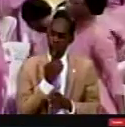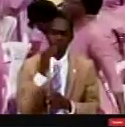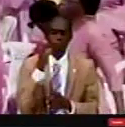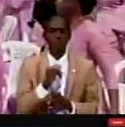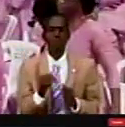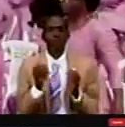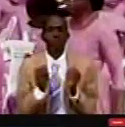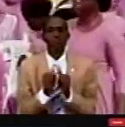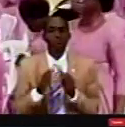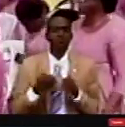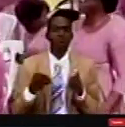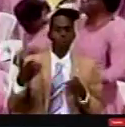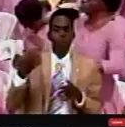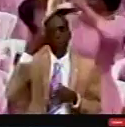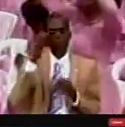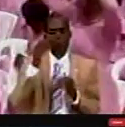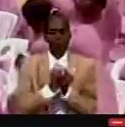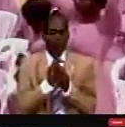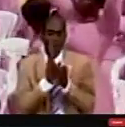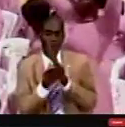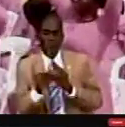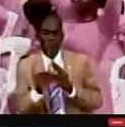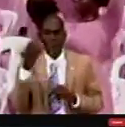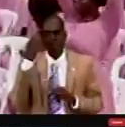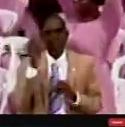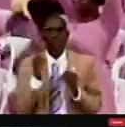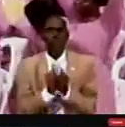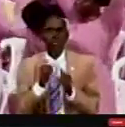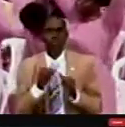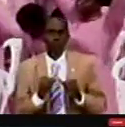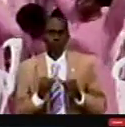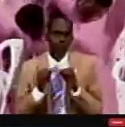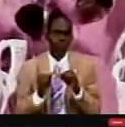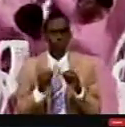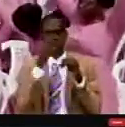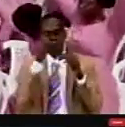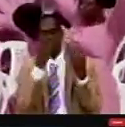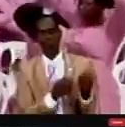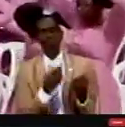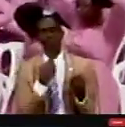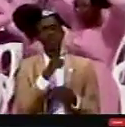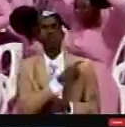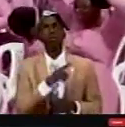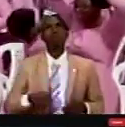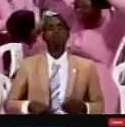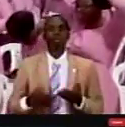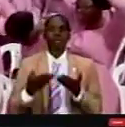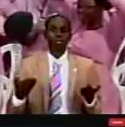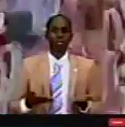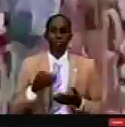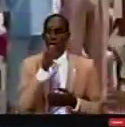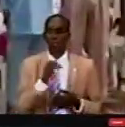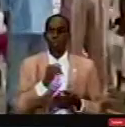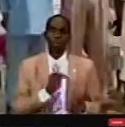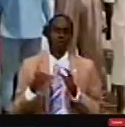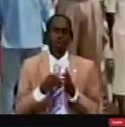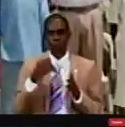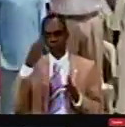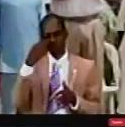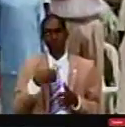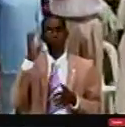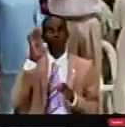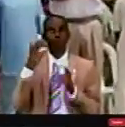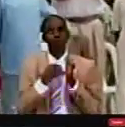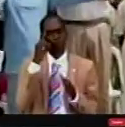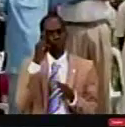repaintant mind and with a persistent a faith that was saying Lord hear am I doing it for me he will do it for you in Jesus name open your mouth